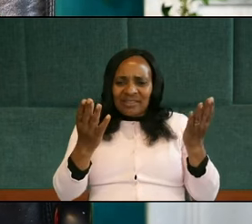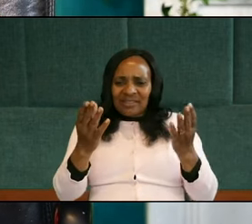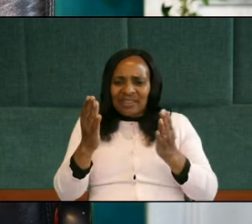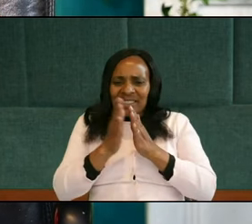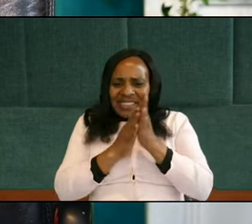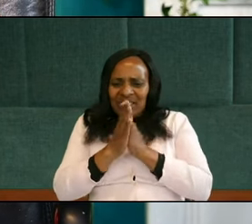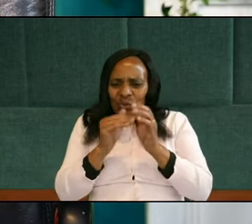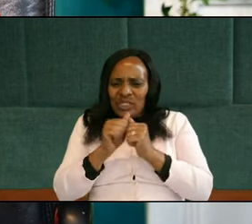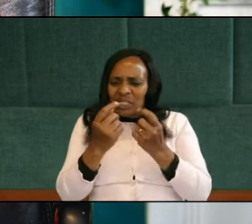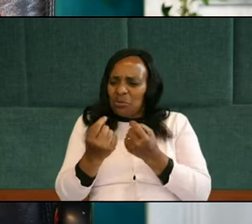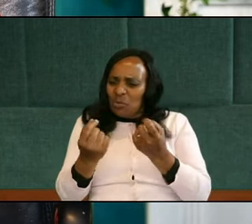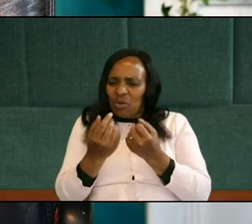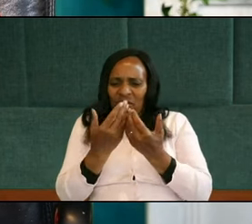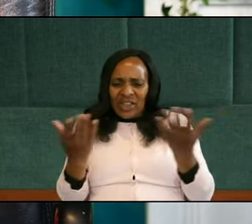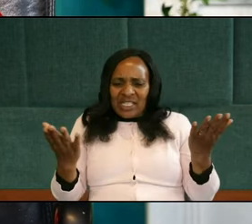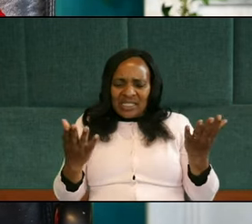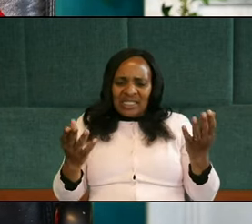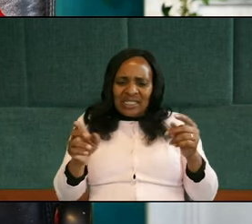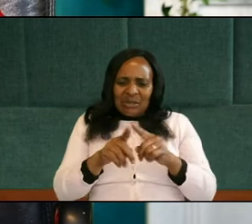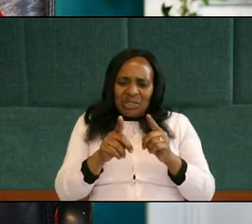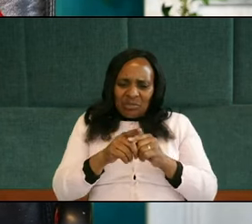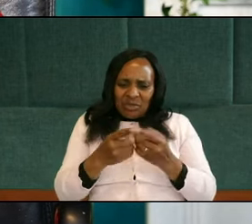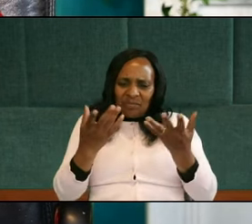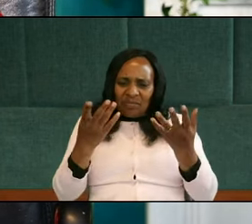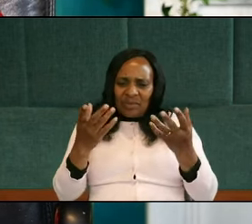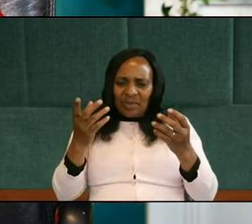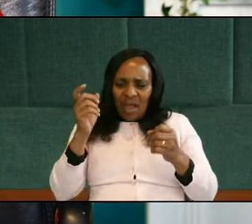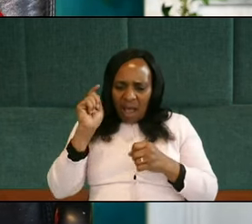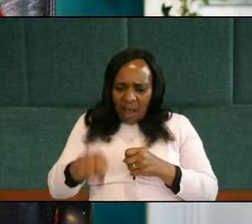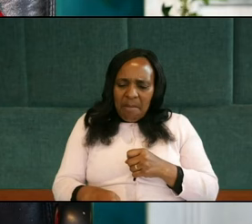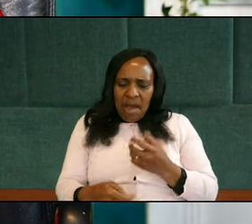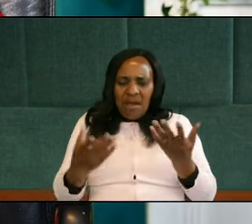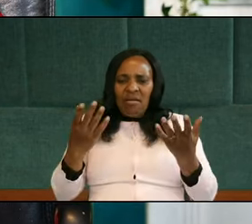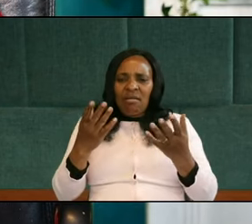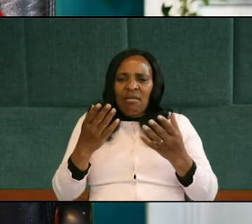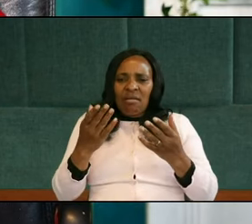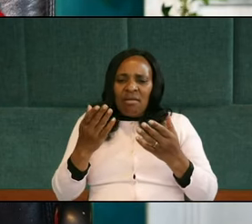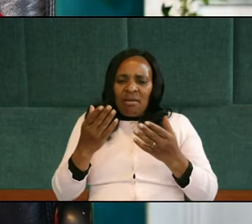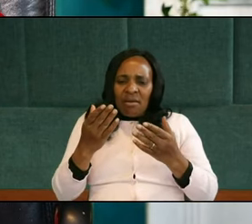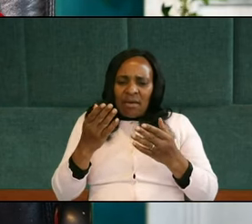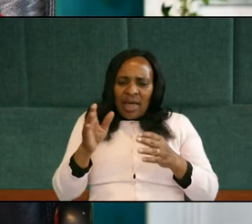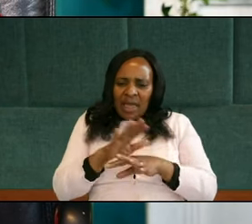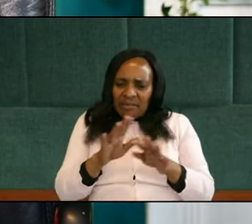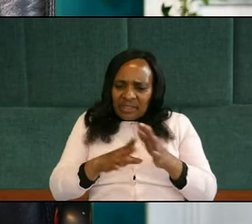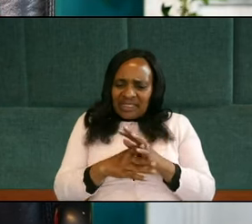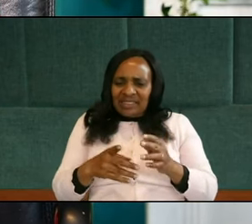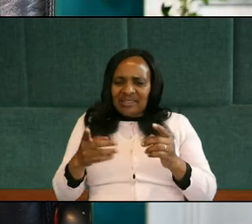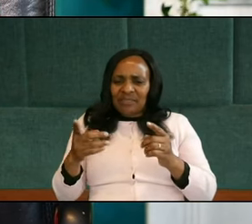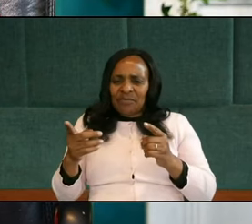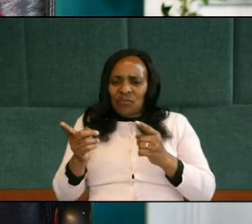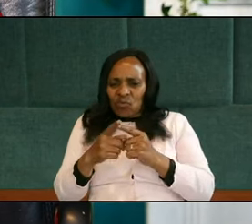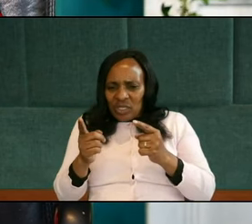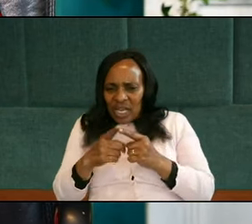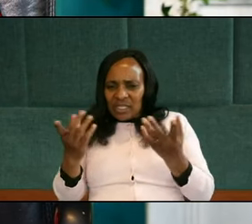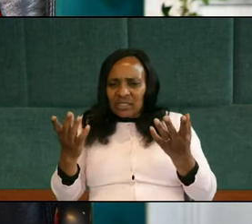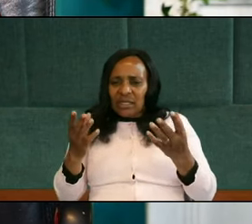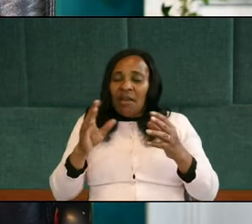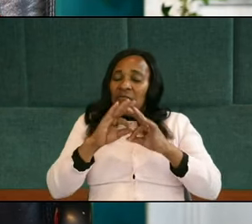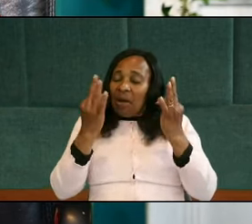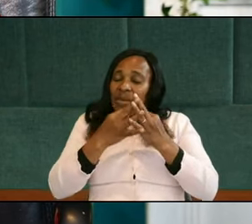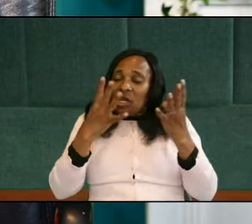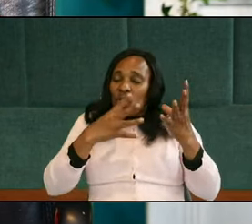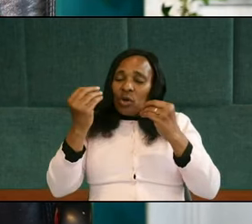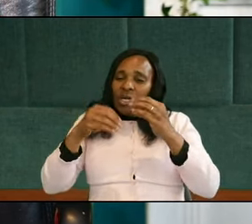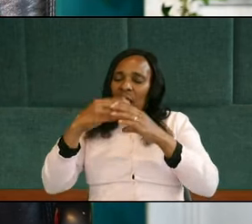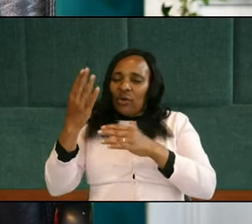very interested in things like tools, hammers, such things. So one day when his family had gone out, he